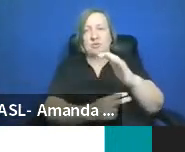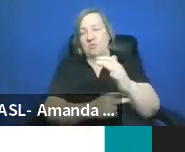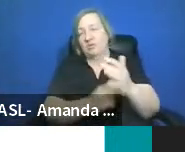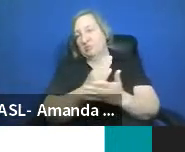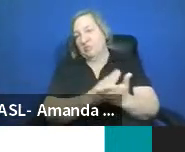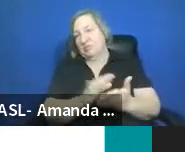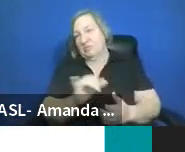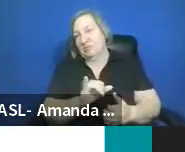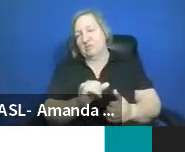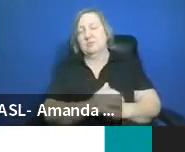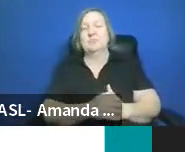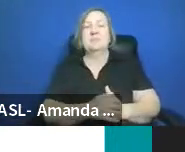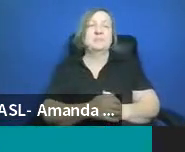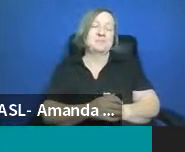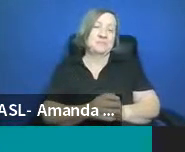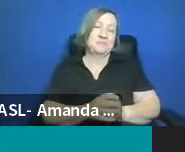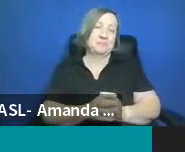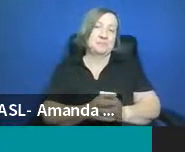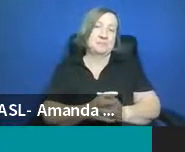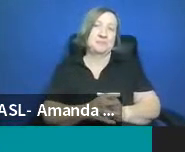slide.